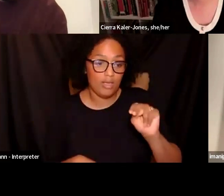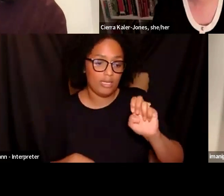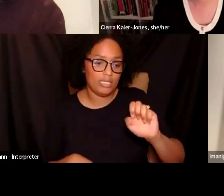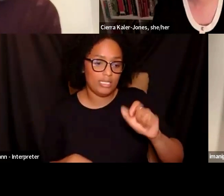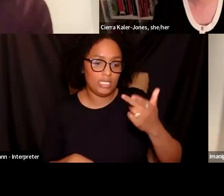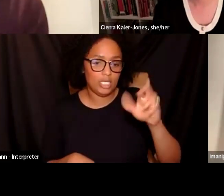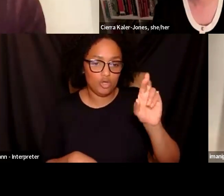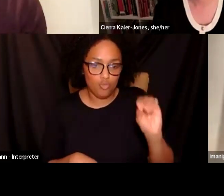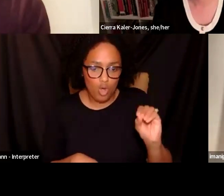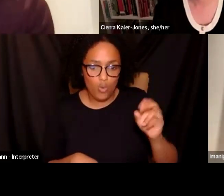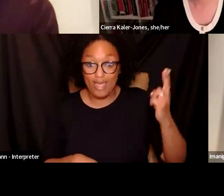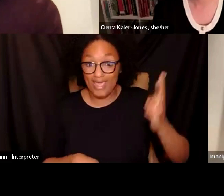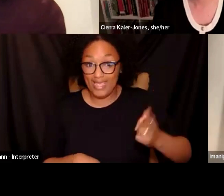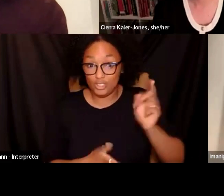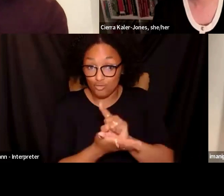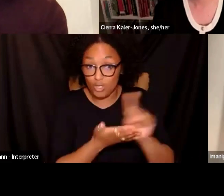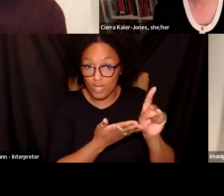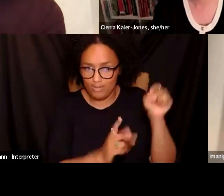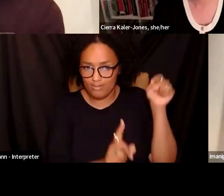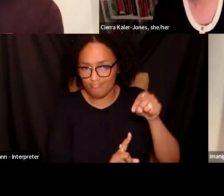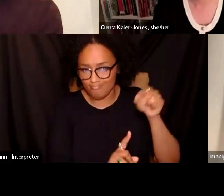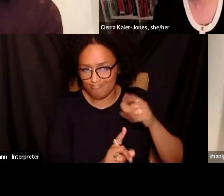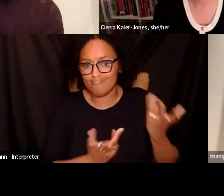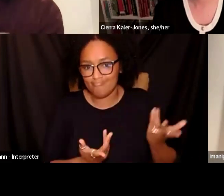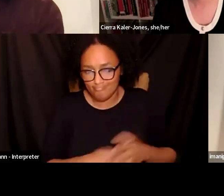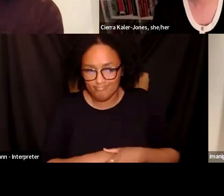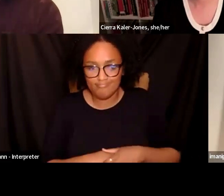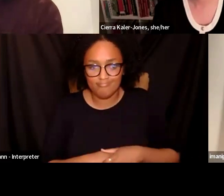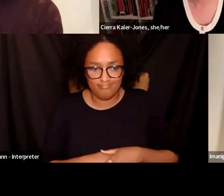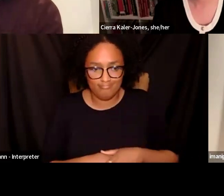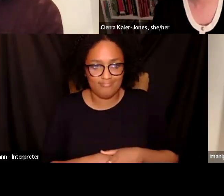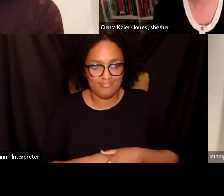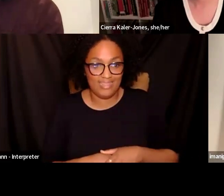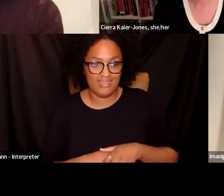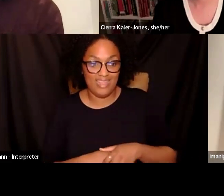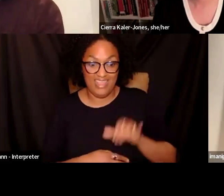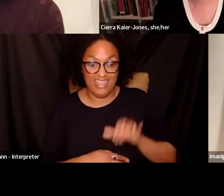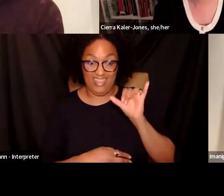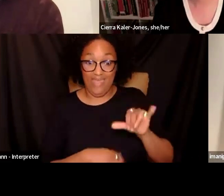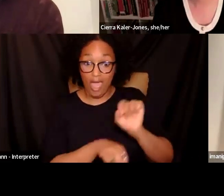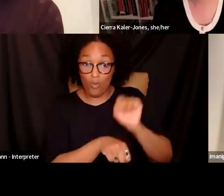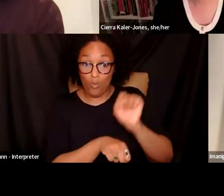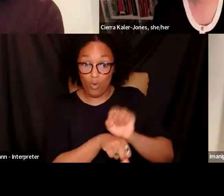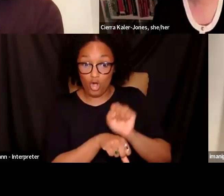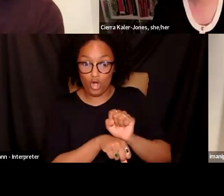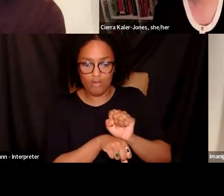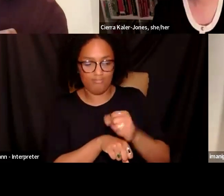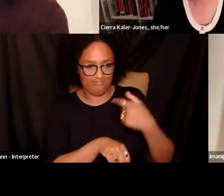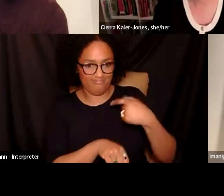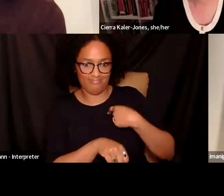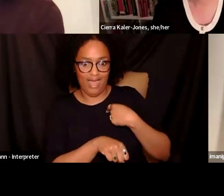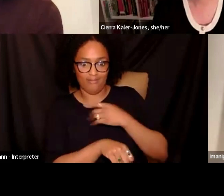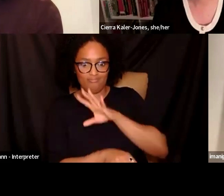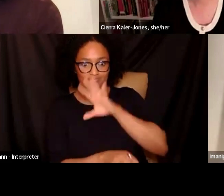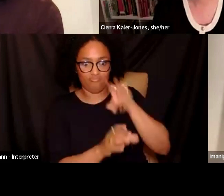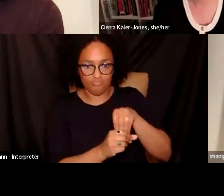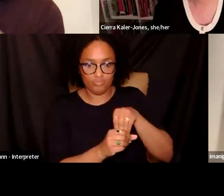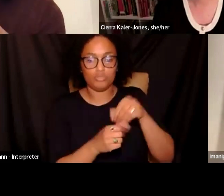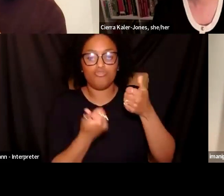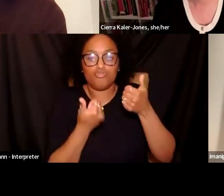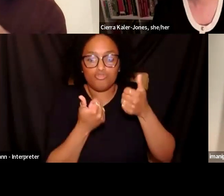Week, right? So the work around that's kind of how I came to this work, trying to